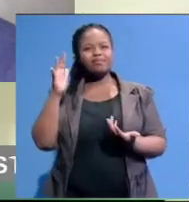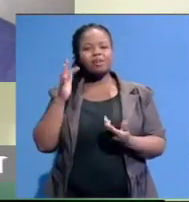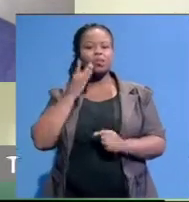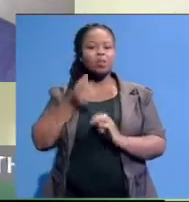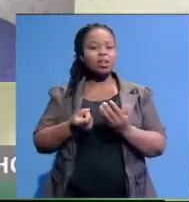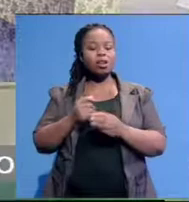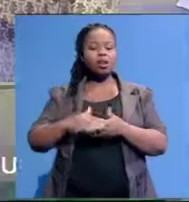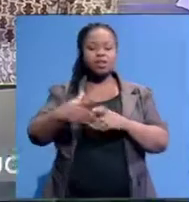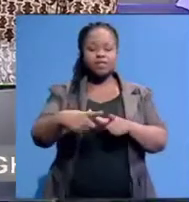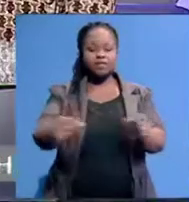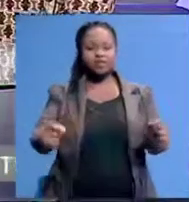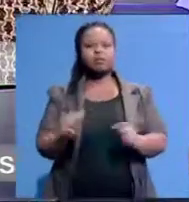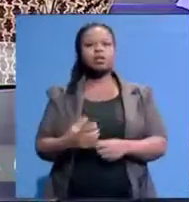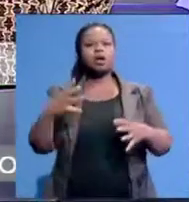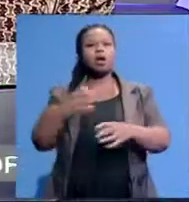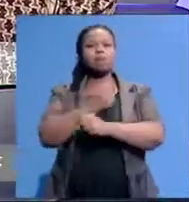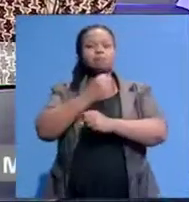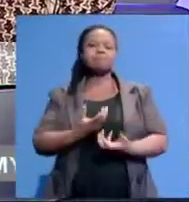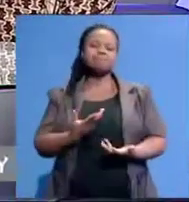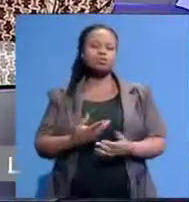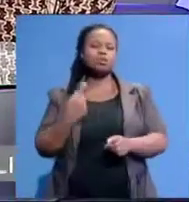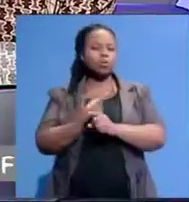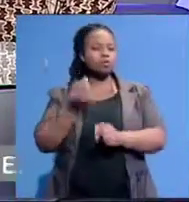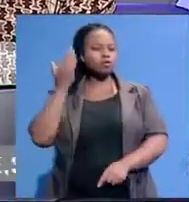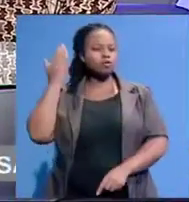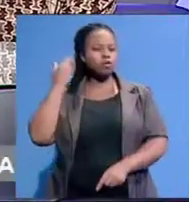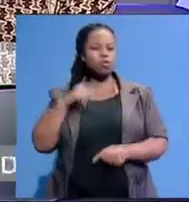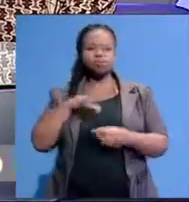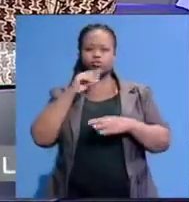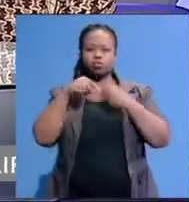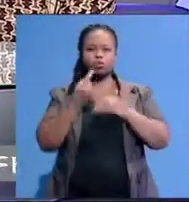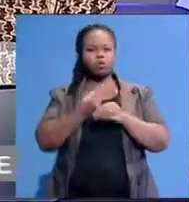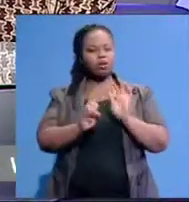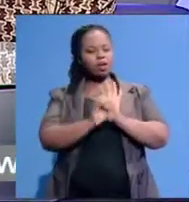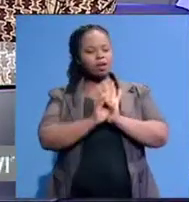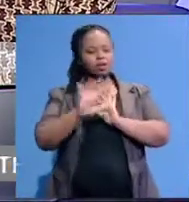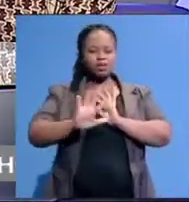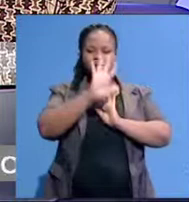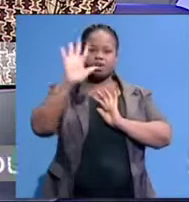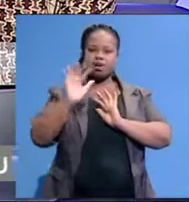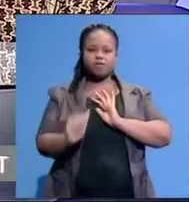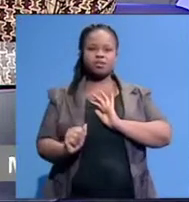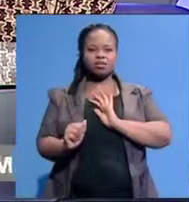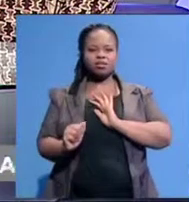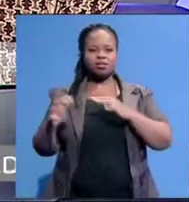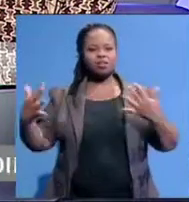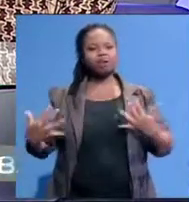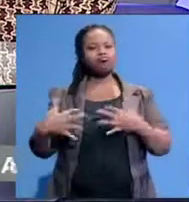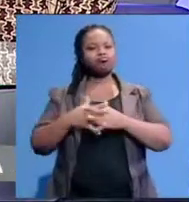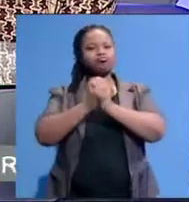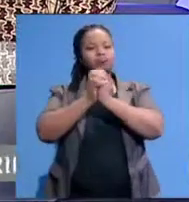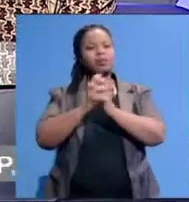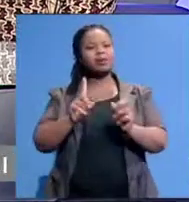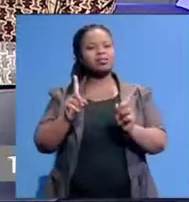about the identity of being African. And there was a phase where we were all talking about the African Renaissance. But that has since